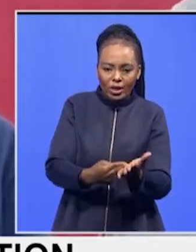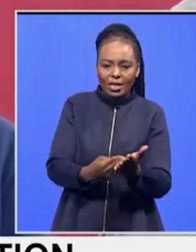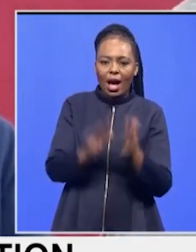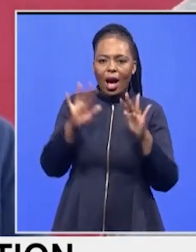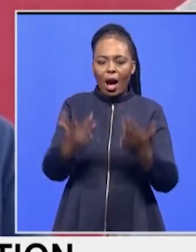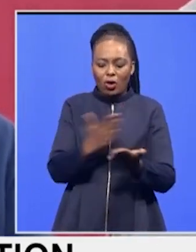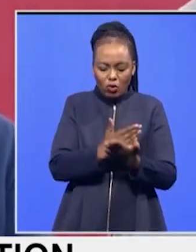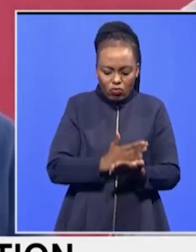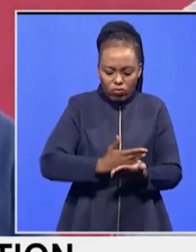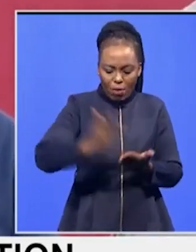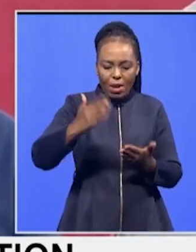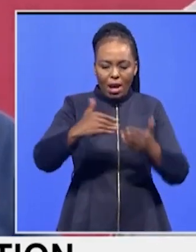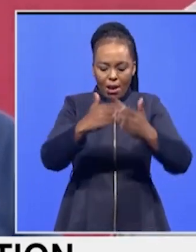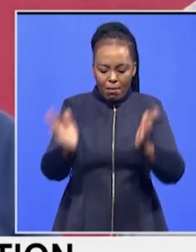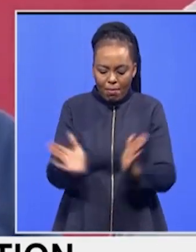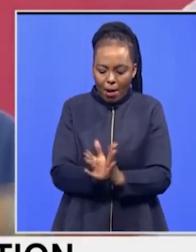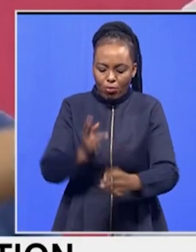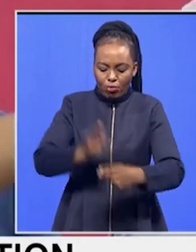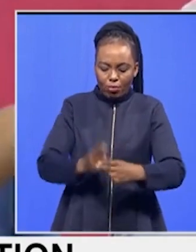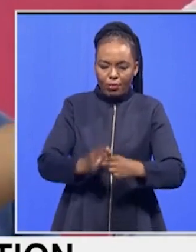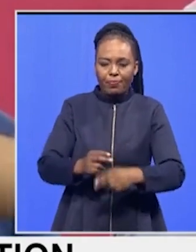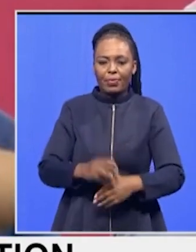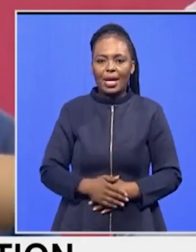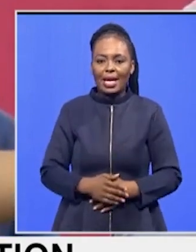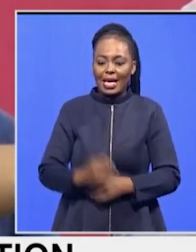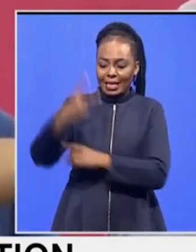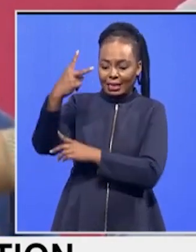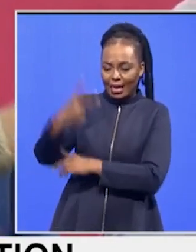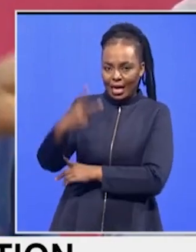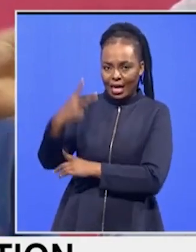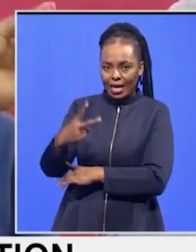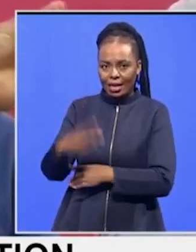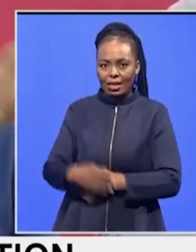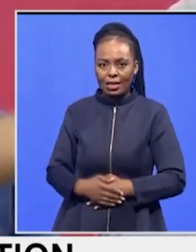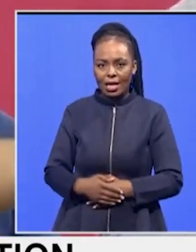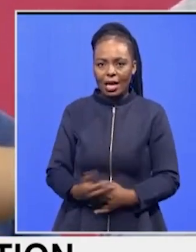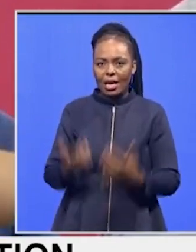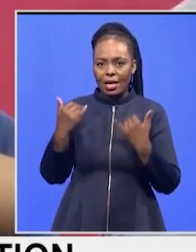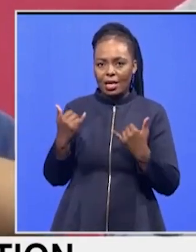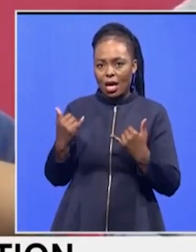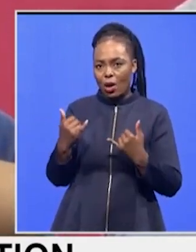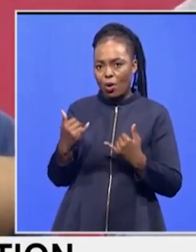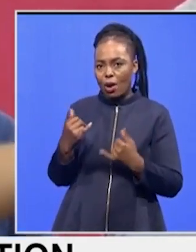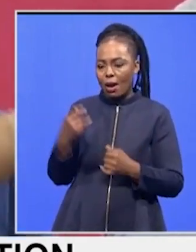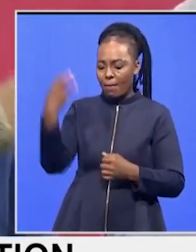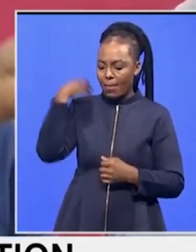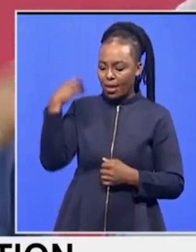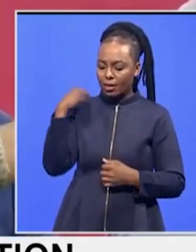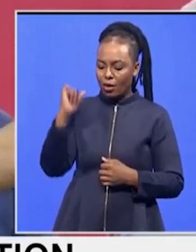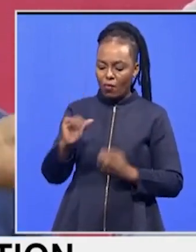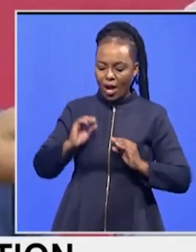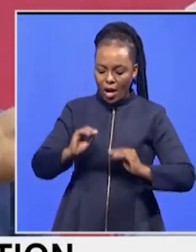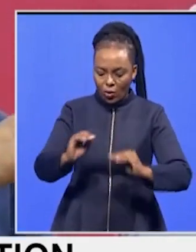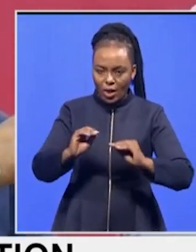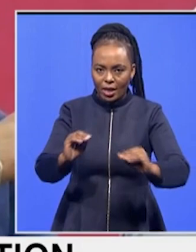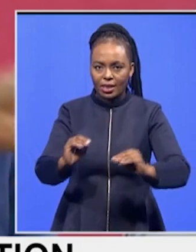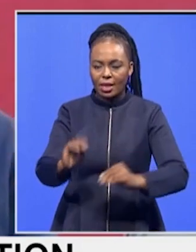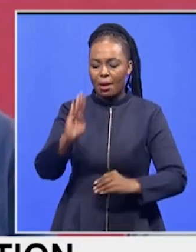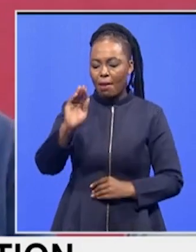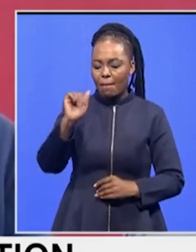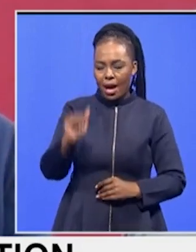process. Secondly, I'm sending this man, who's our Shadow Minister of Education, Bakolile